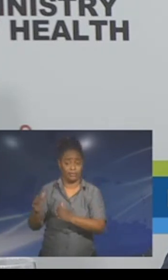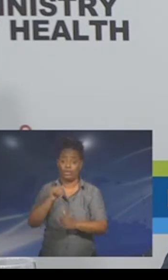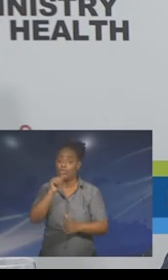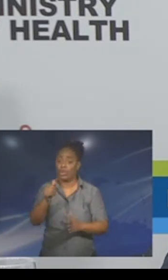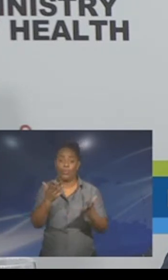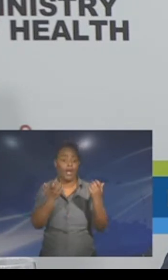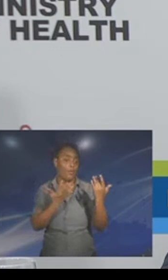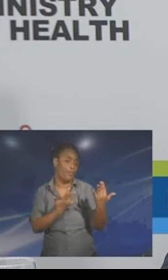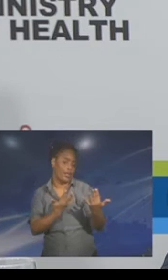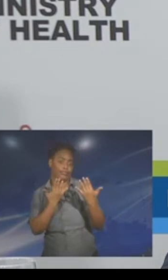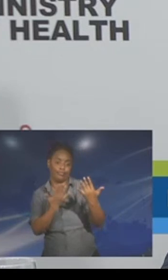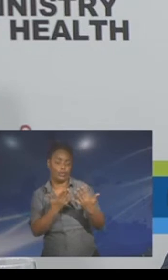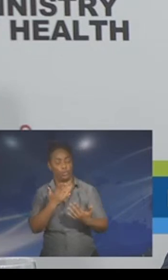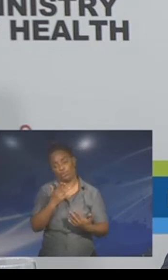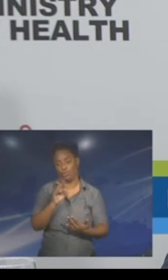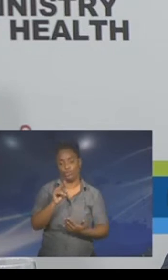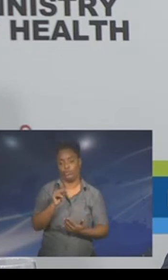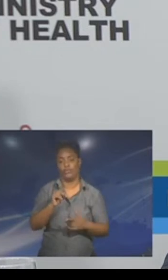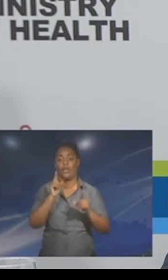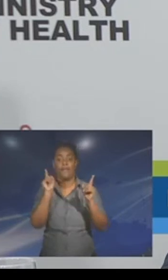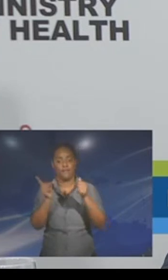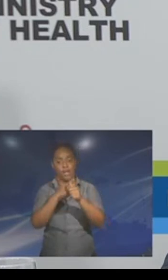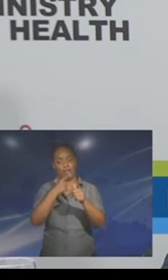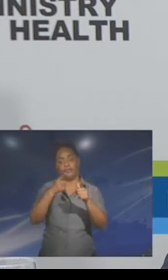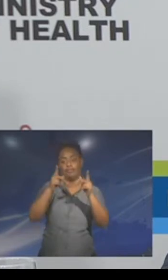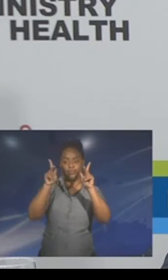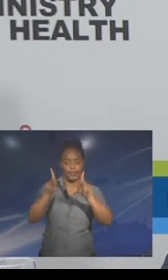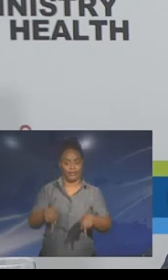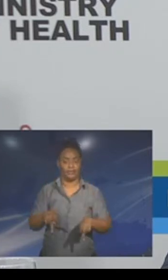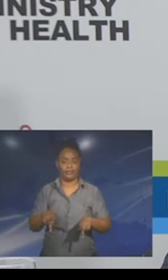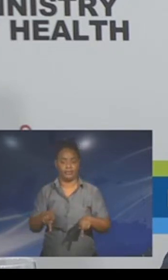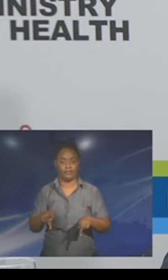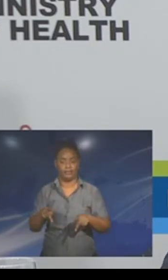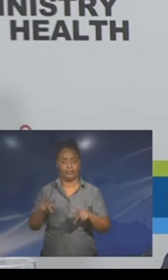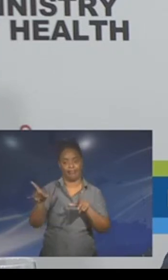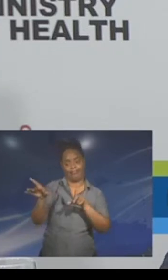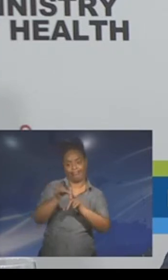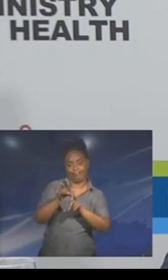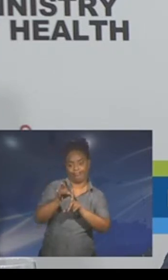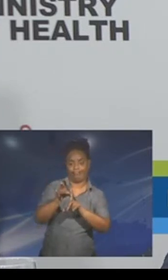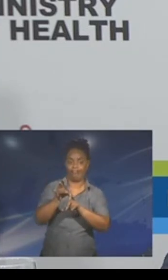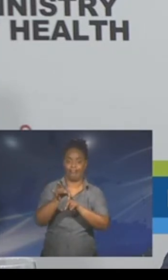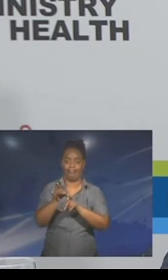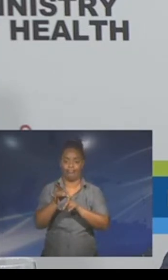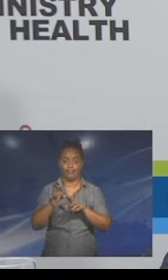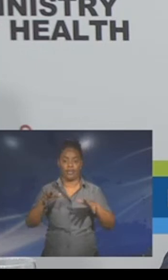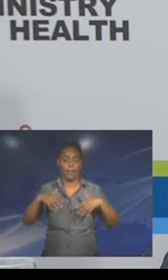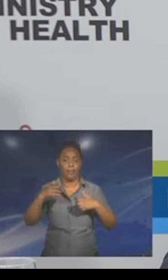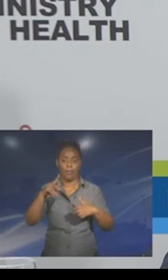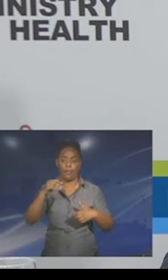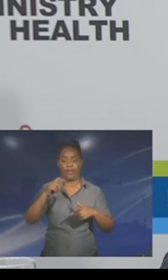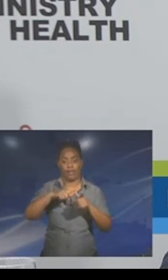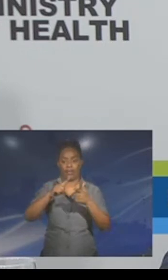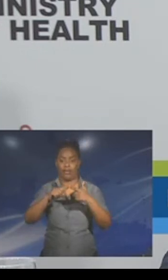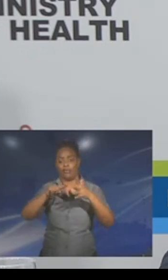wait until we had our first either suspect or confirmed case to start to prepare.